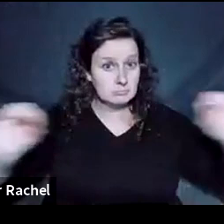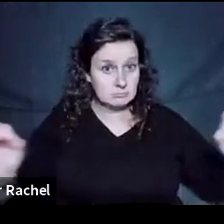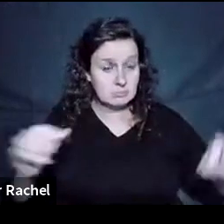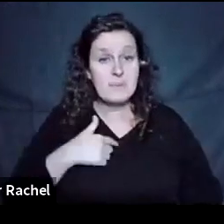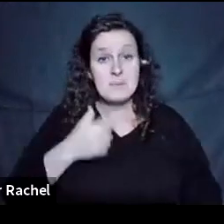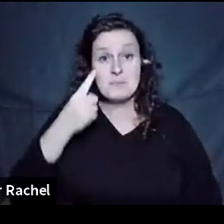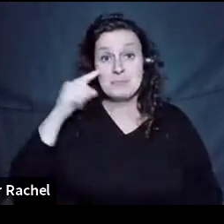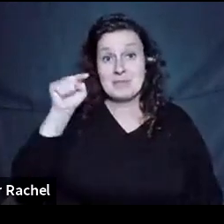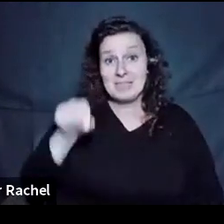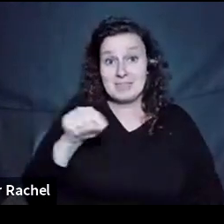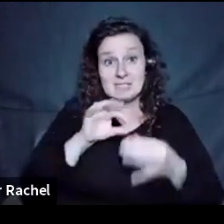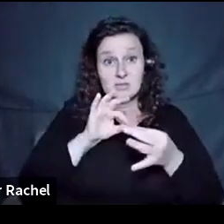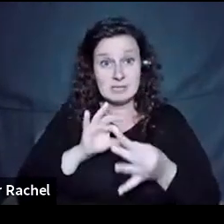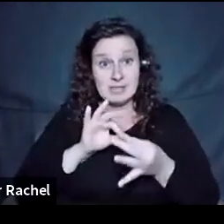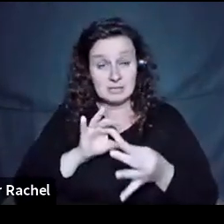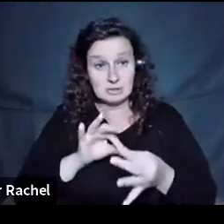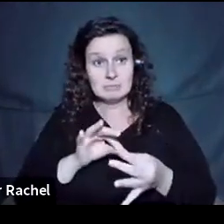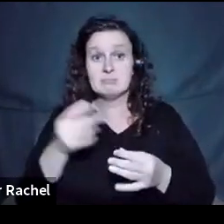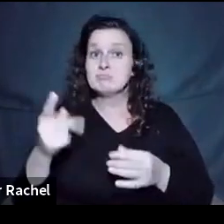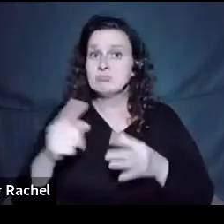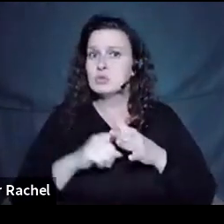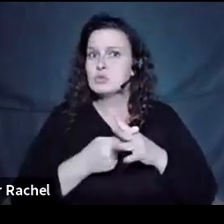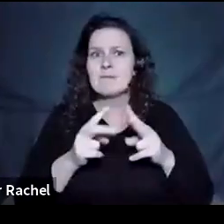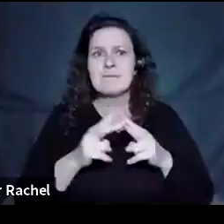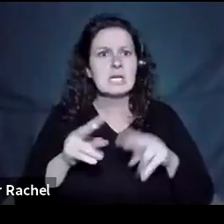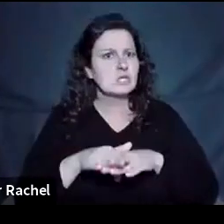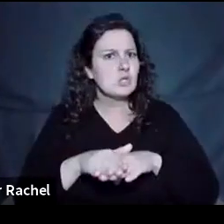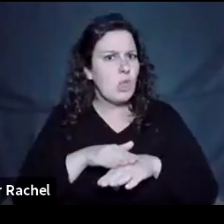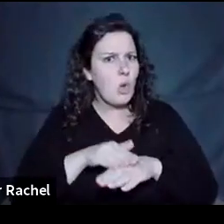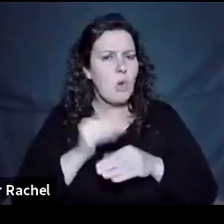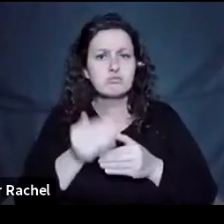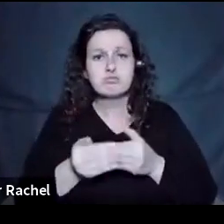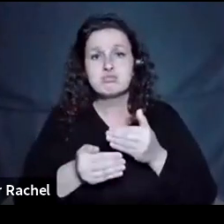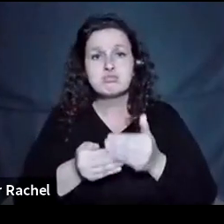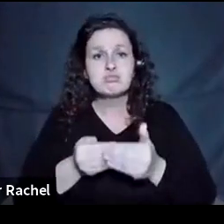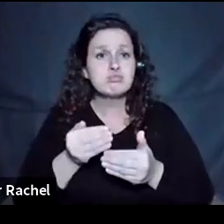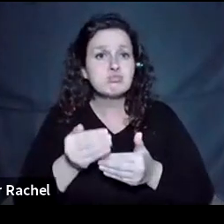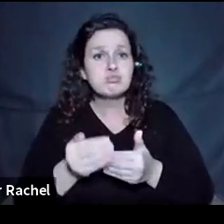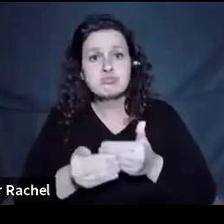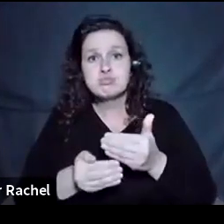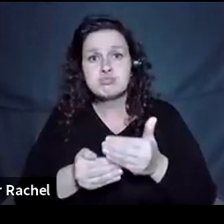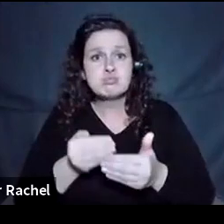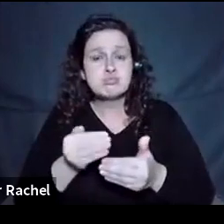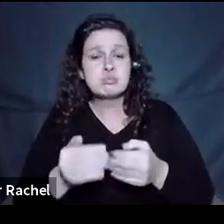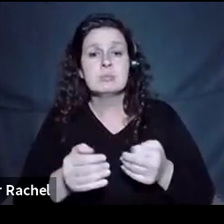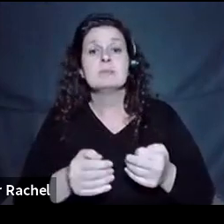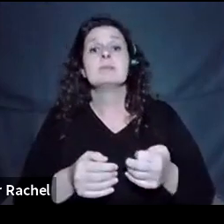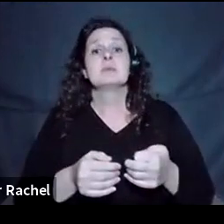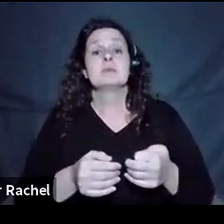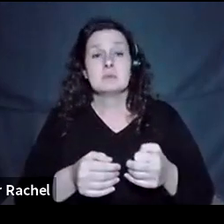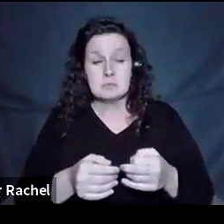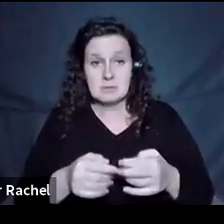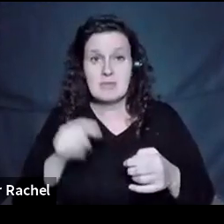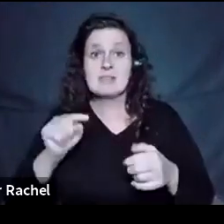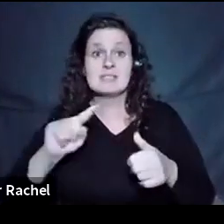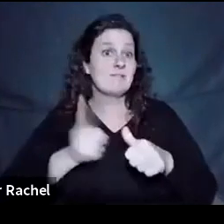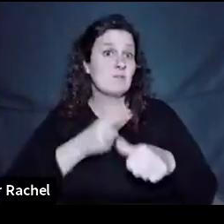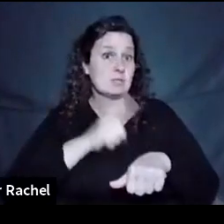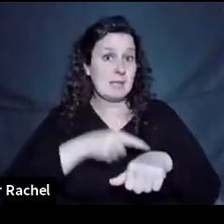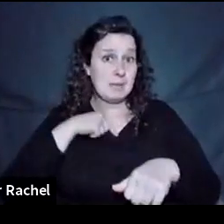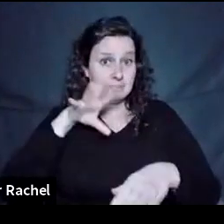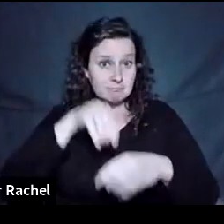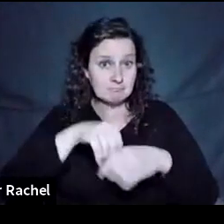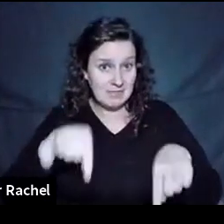relationship, we started things very slowly. So because this was the first time I was in this type of